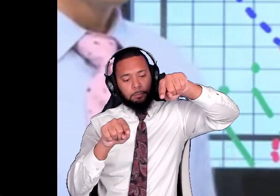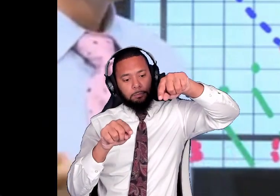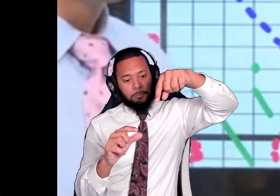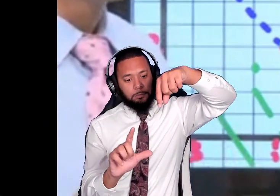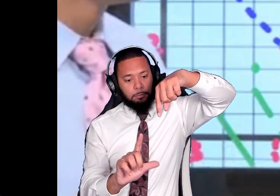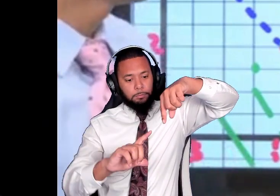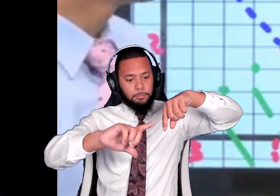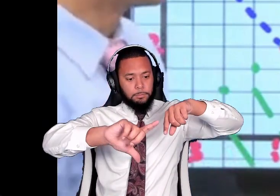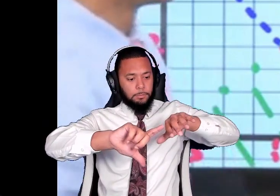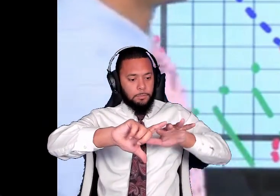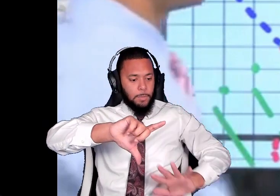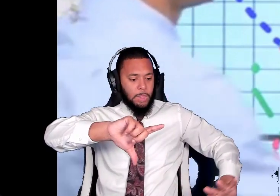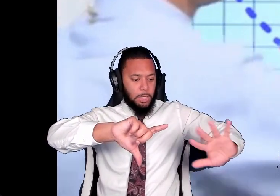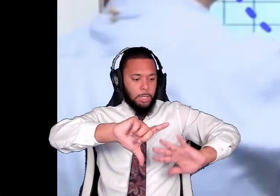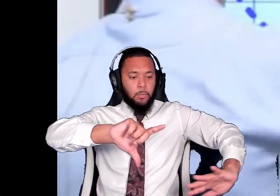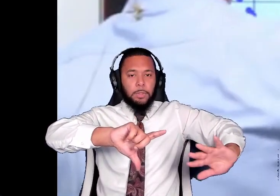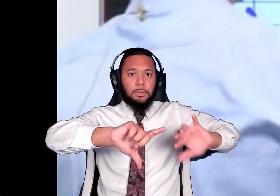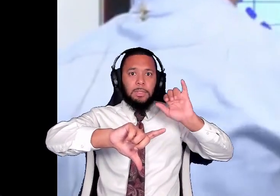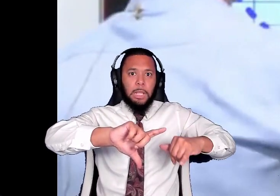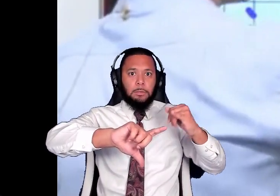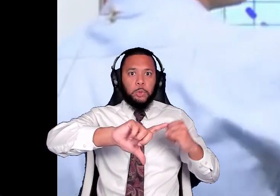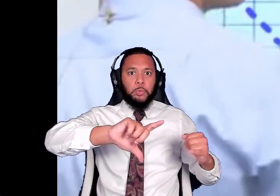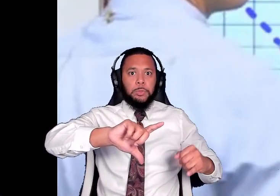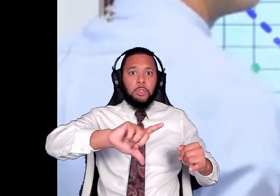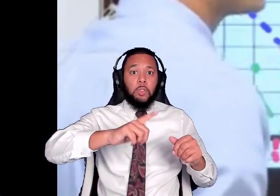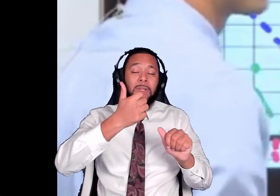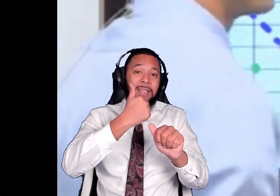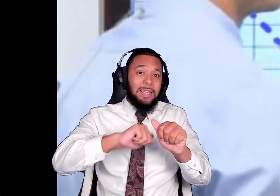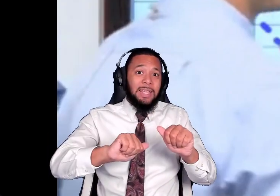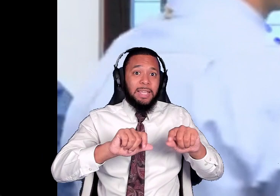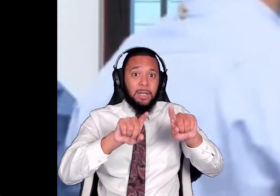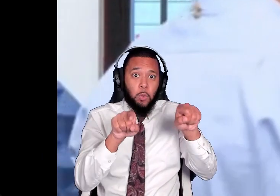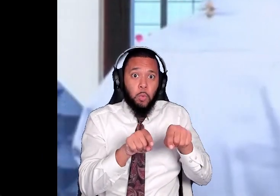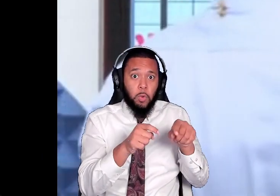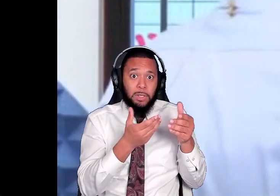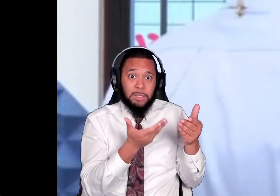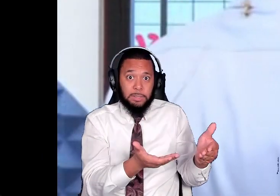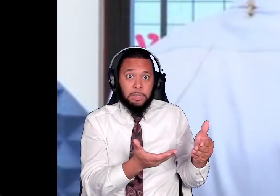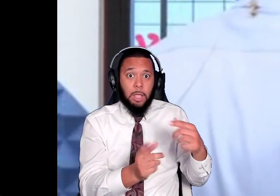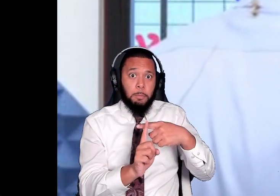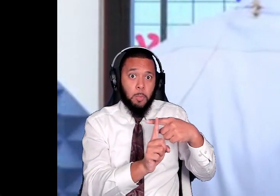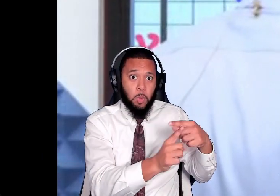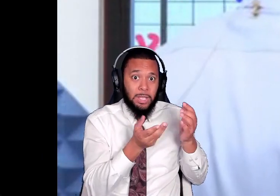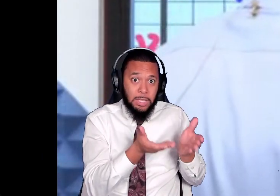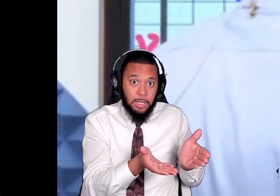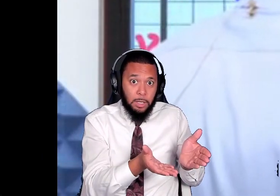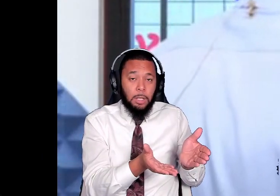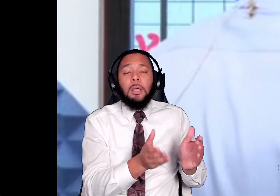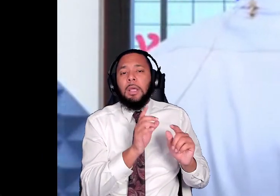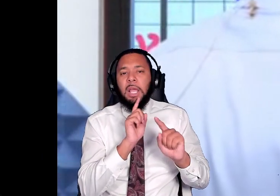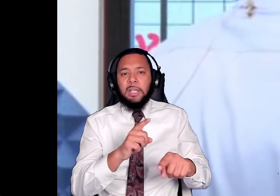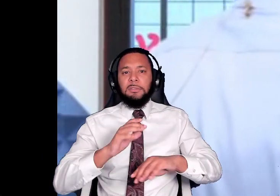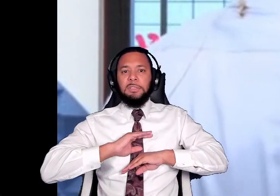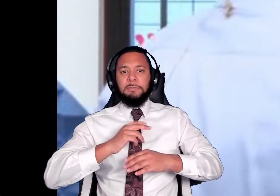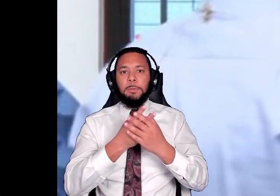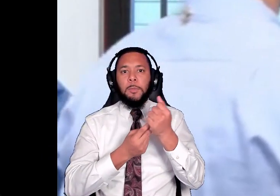So any coordinate in this solution region will be true. Let's just pick, for